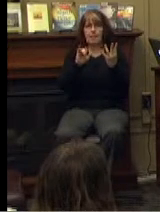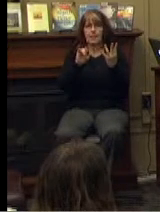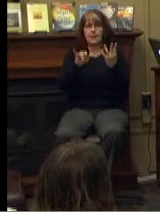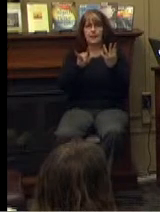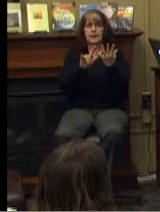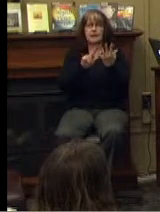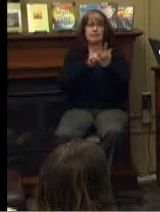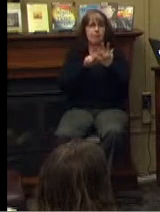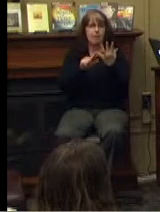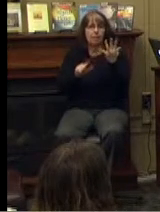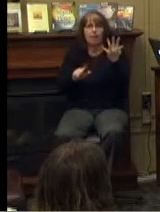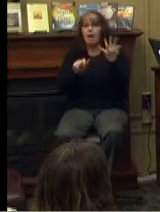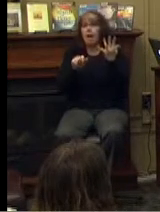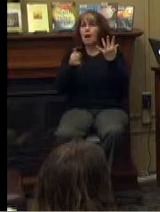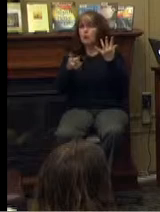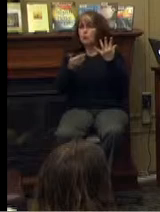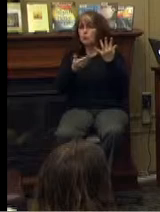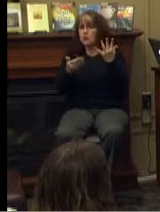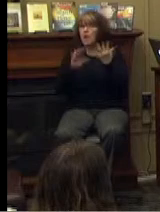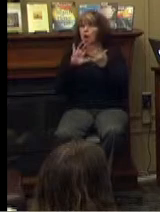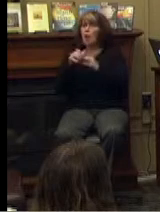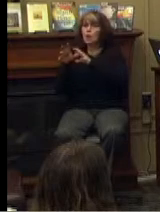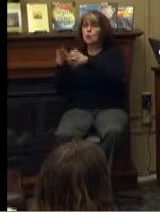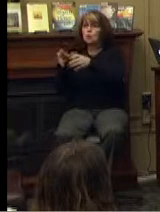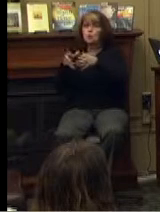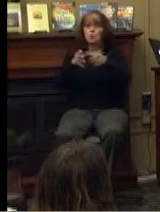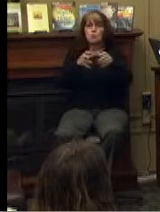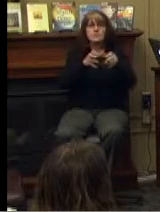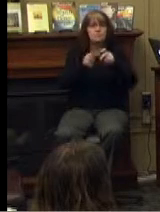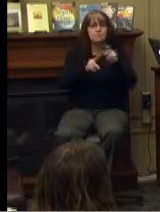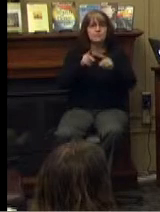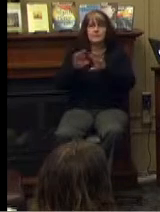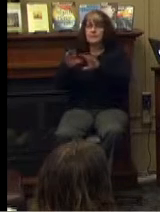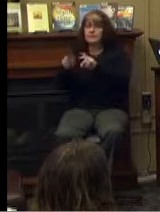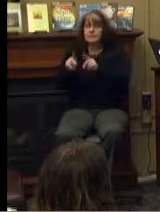things that We all the groups of people who are